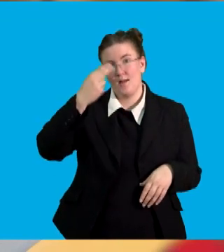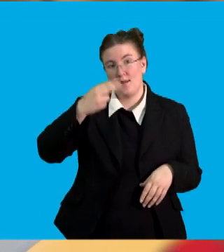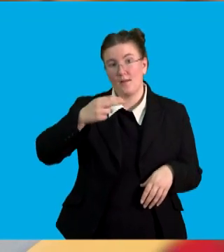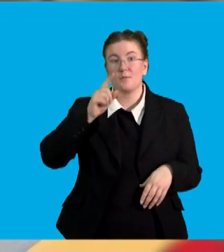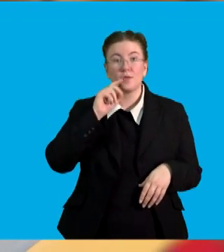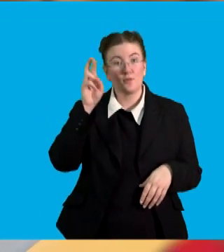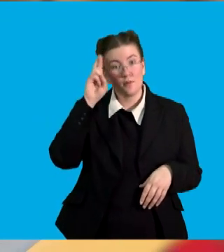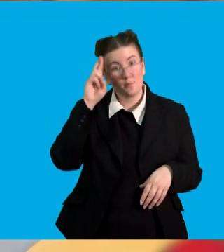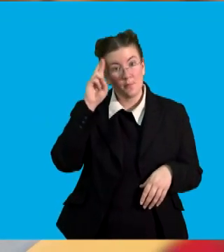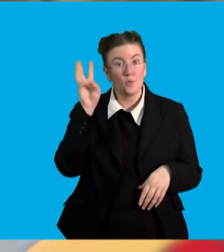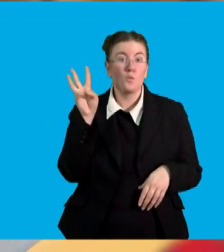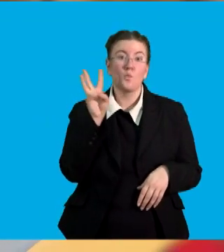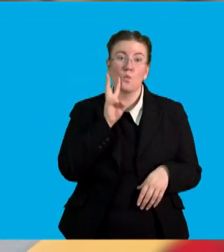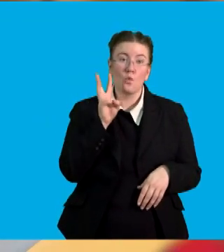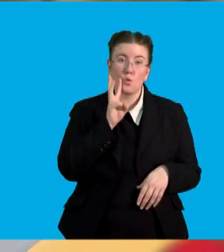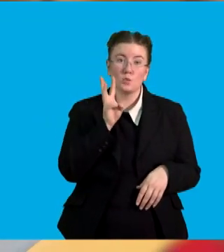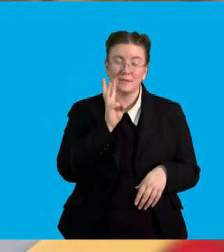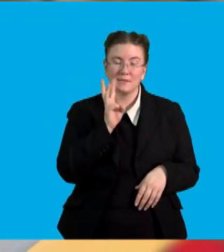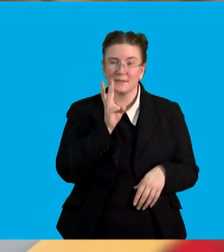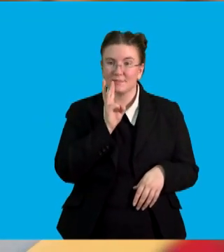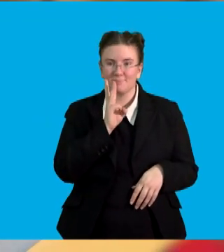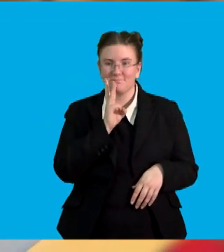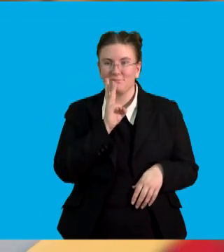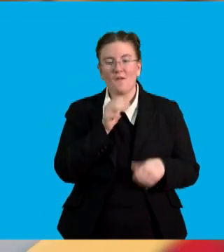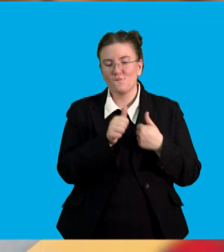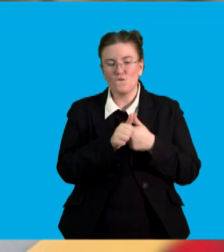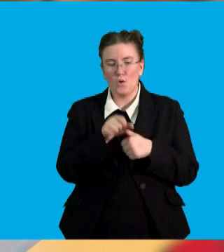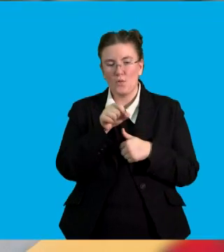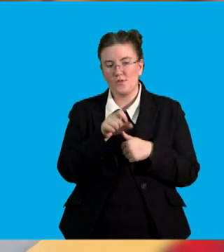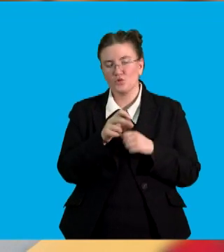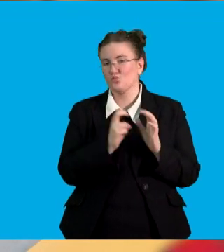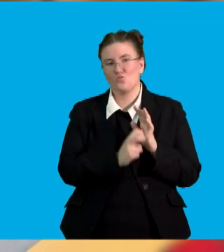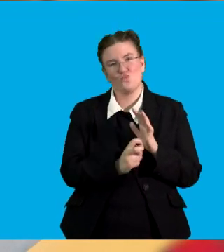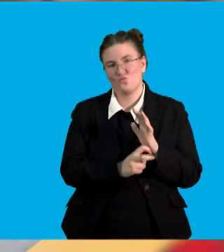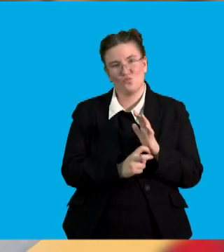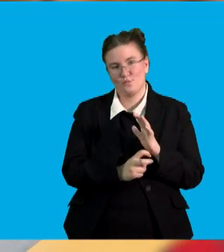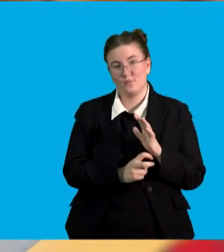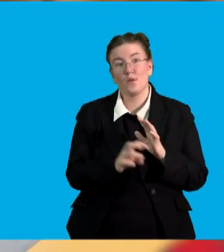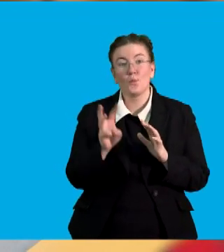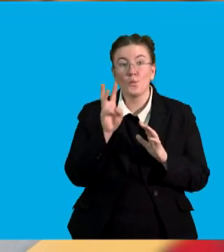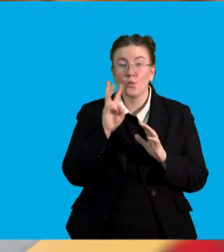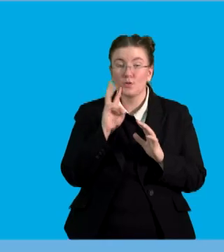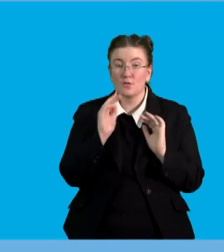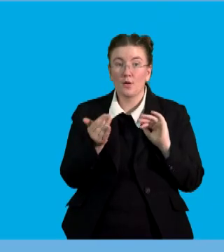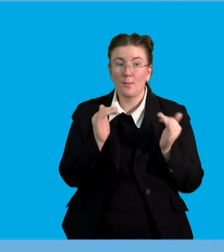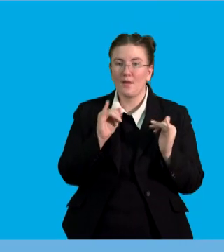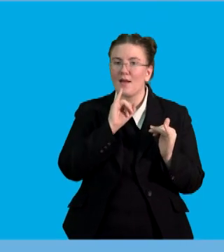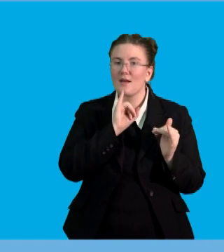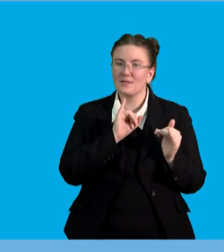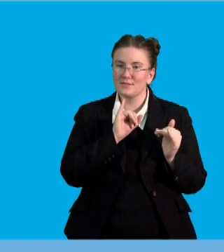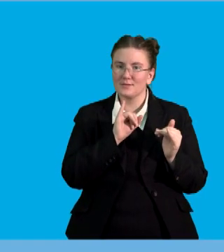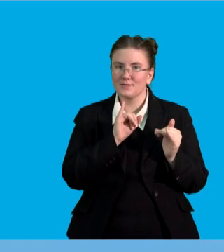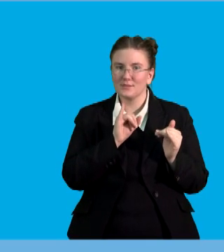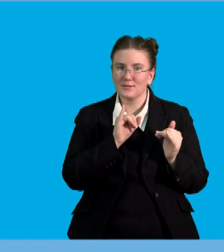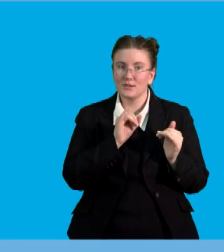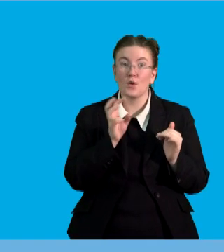then remember that water is an exception to this. That the water particles, the water as compared